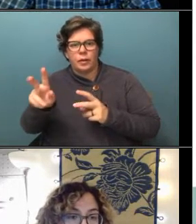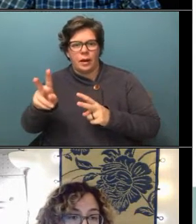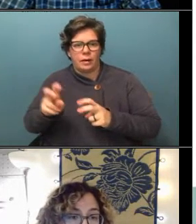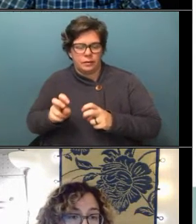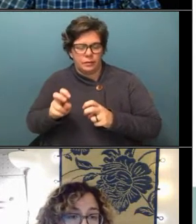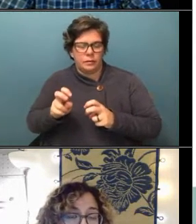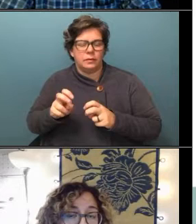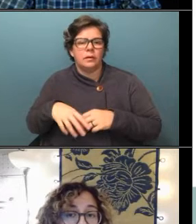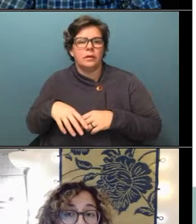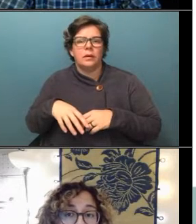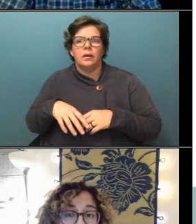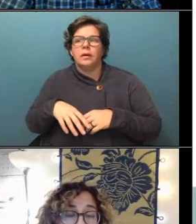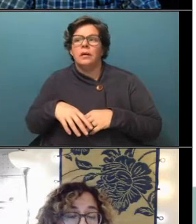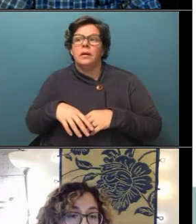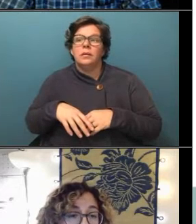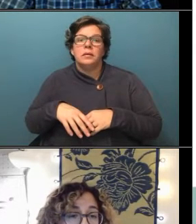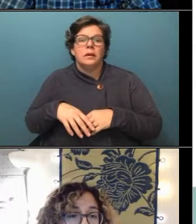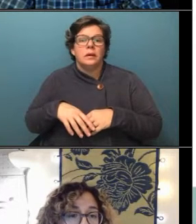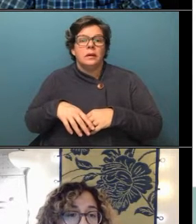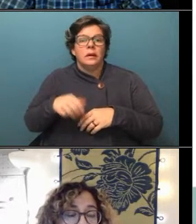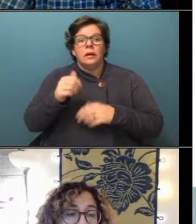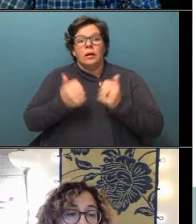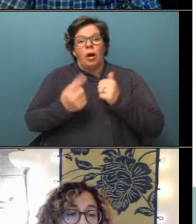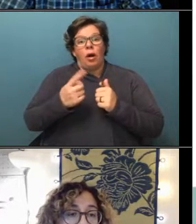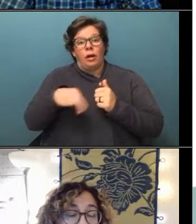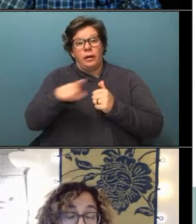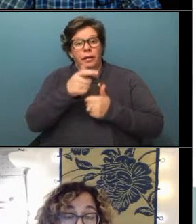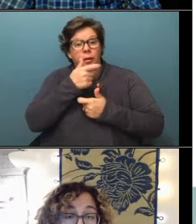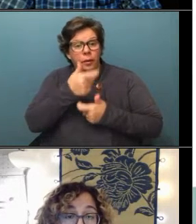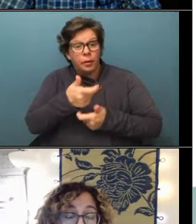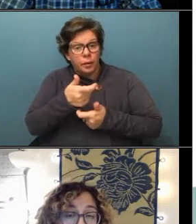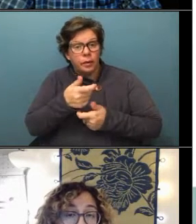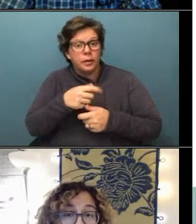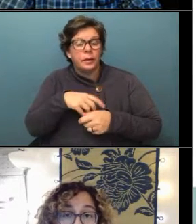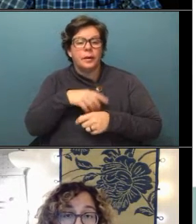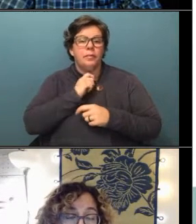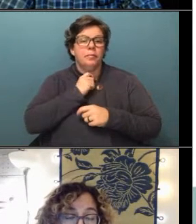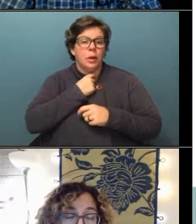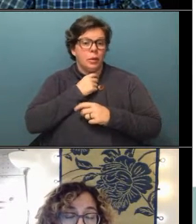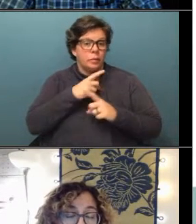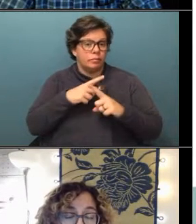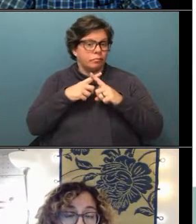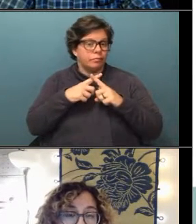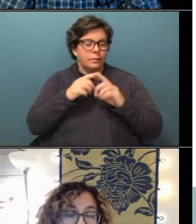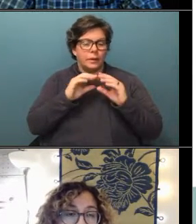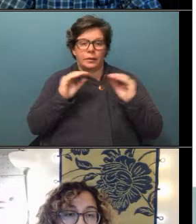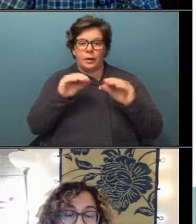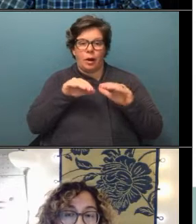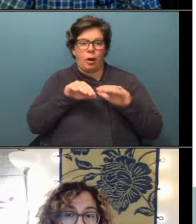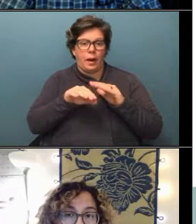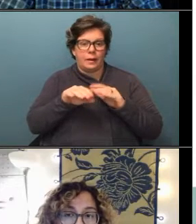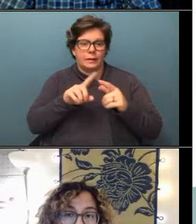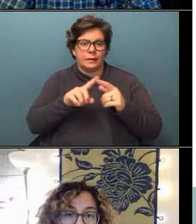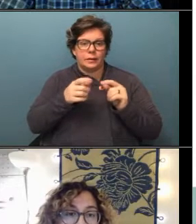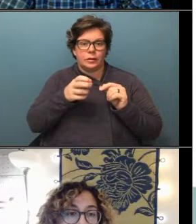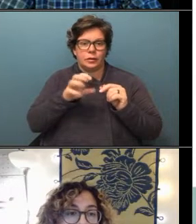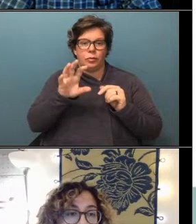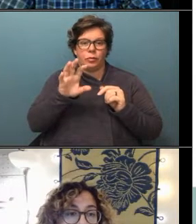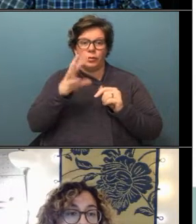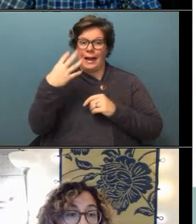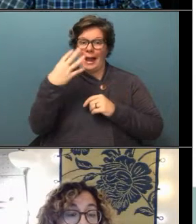control panel. Everybody in the audience is muted and they do not have access to turn on